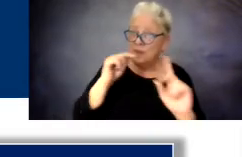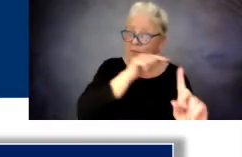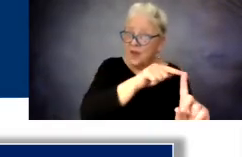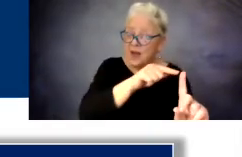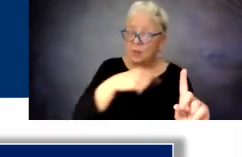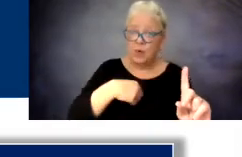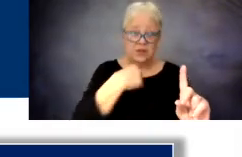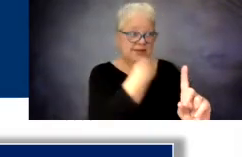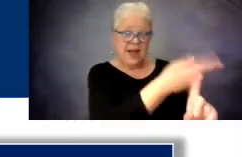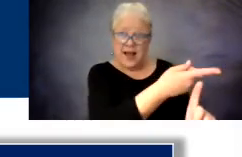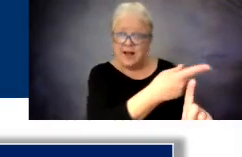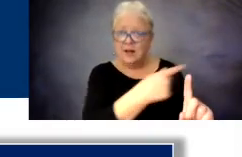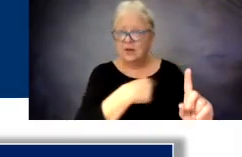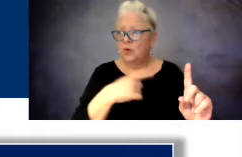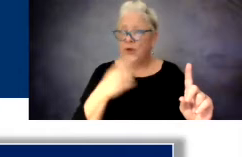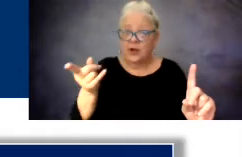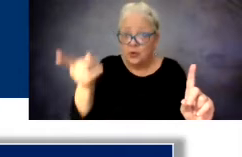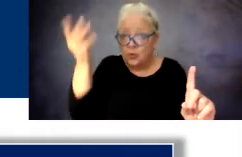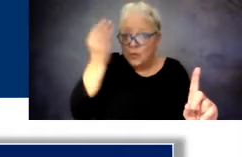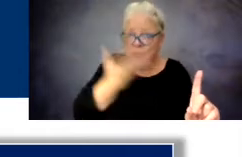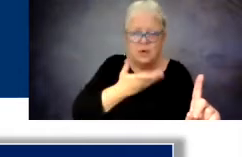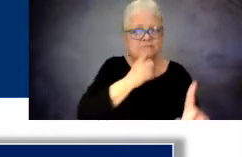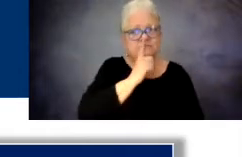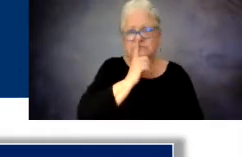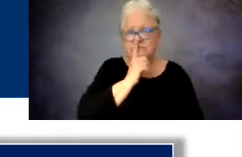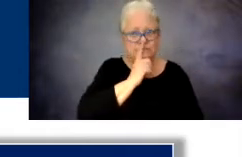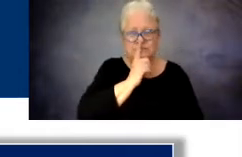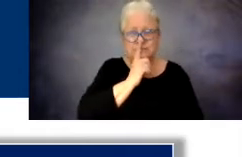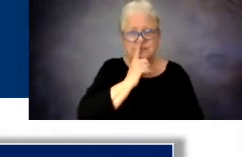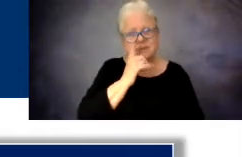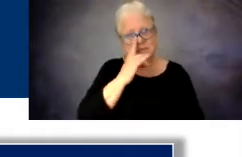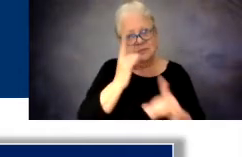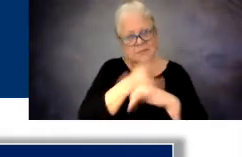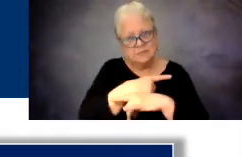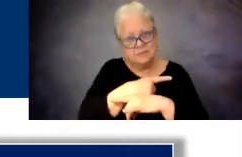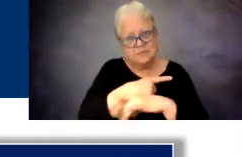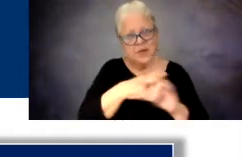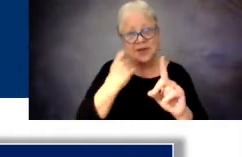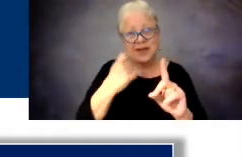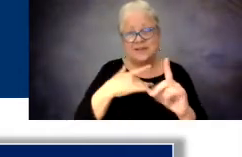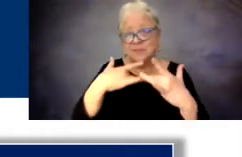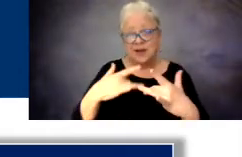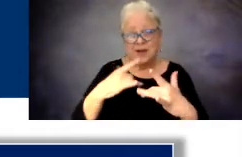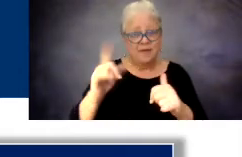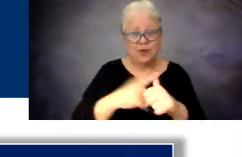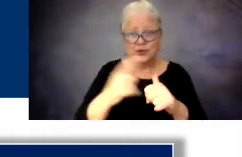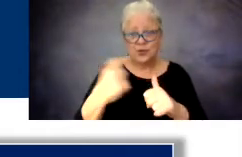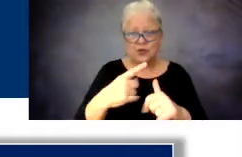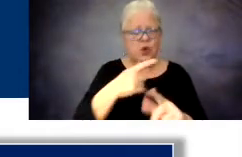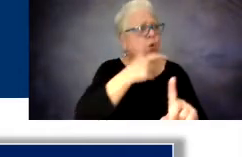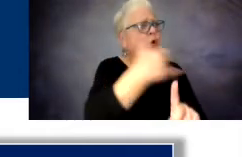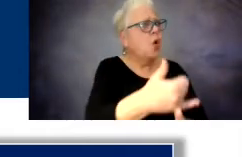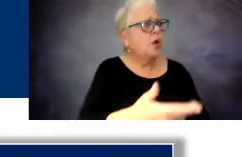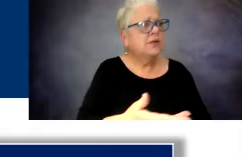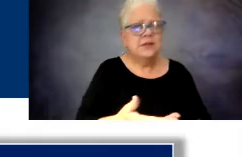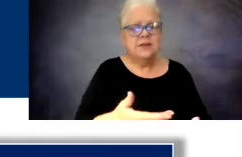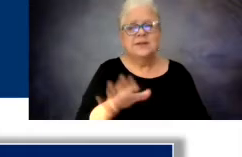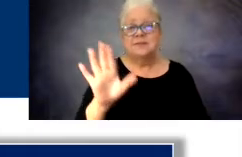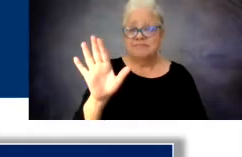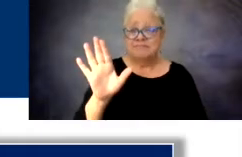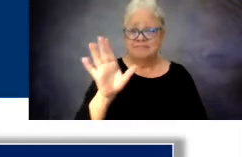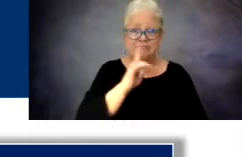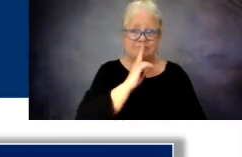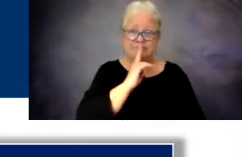reported. That's a big one, which is funny because it's usually the first question we get is who called you, and we're not going to release